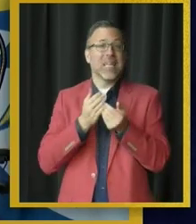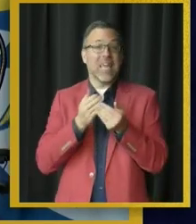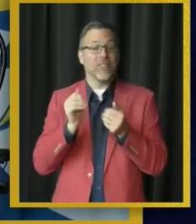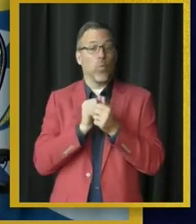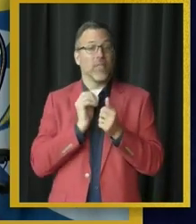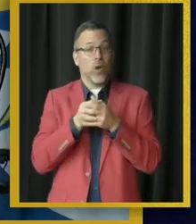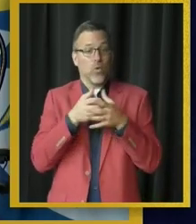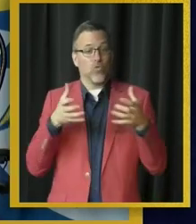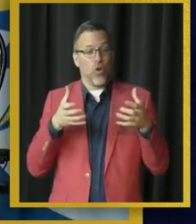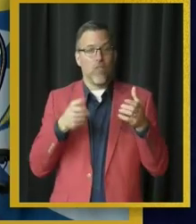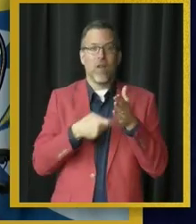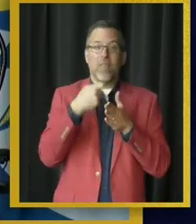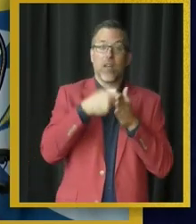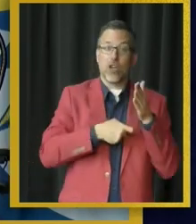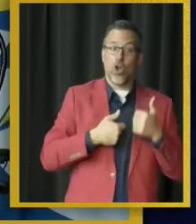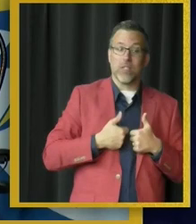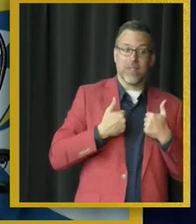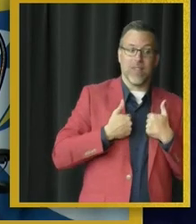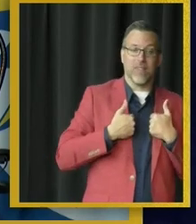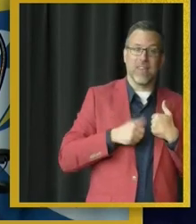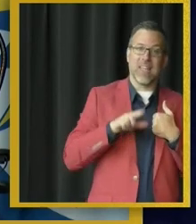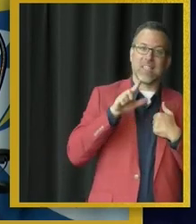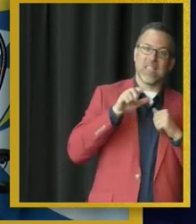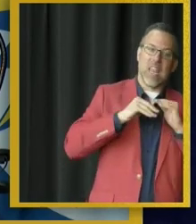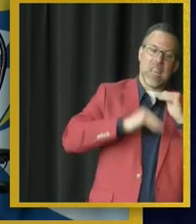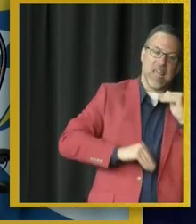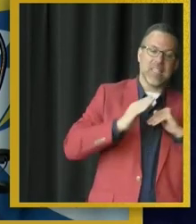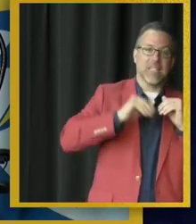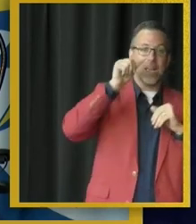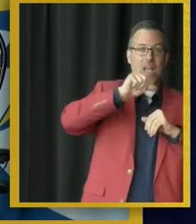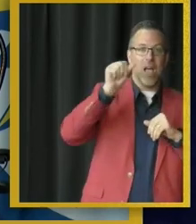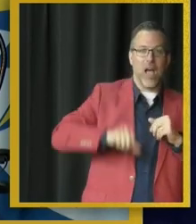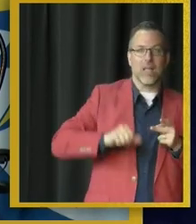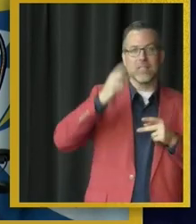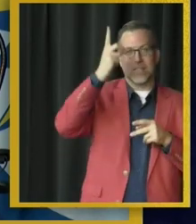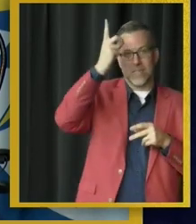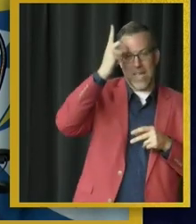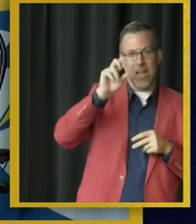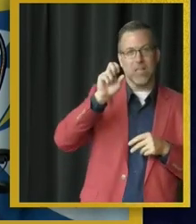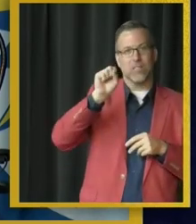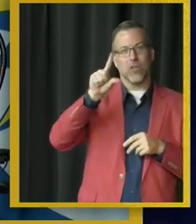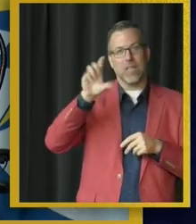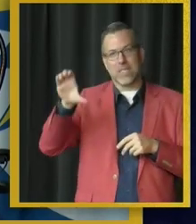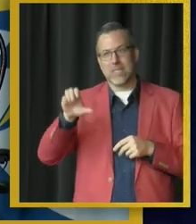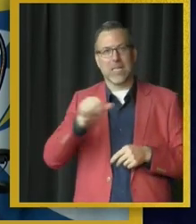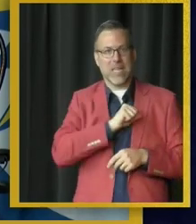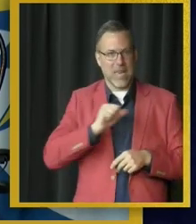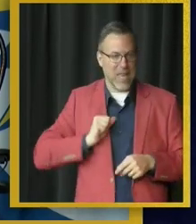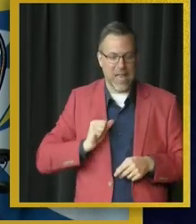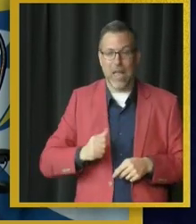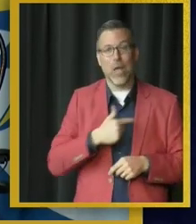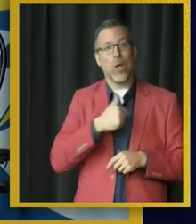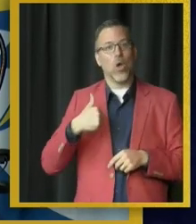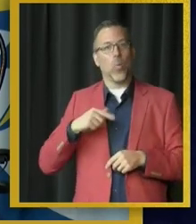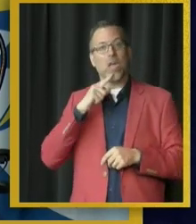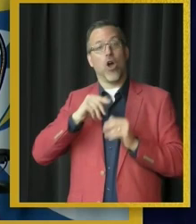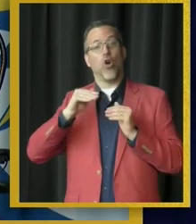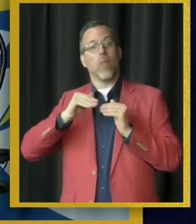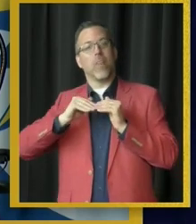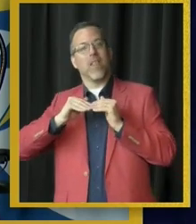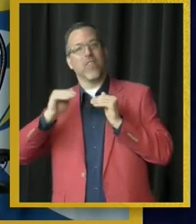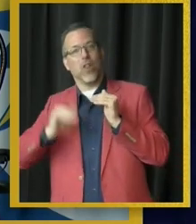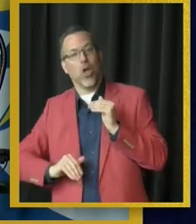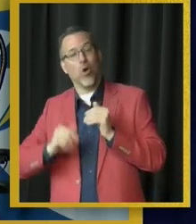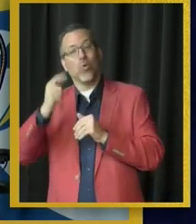cost of living is lower than Austin, Dallas, Salt Lake, Denver, Miami, or Atlanta. We remain the lowest tax